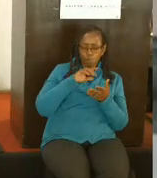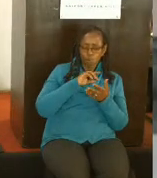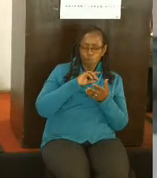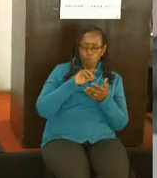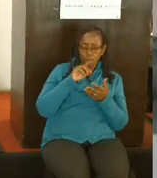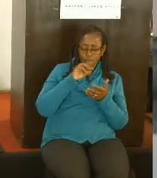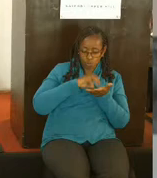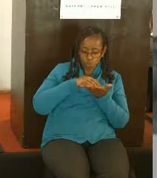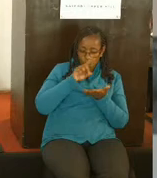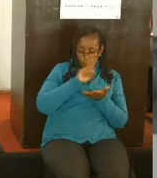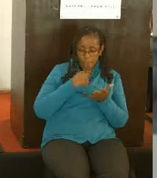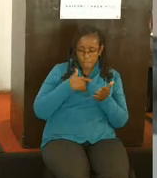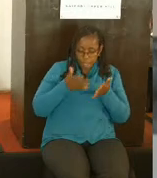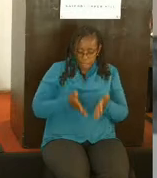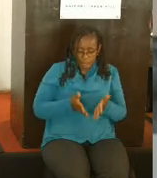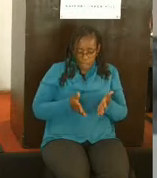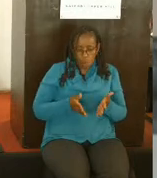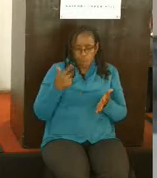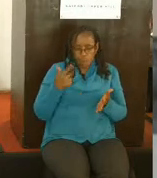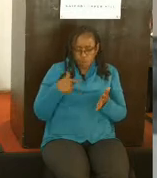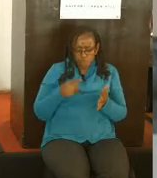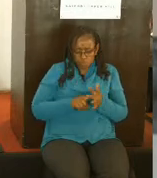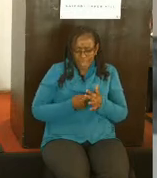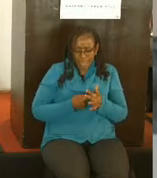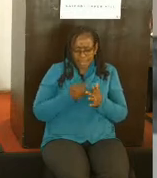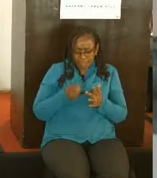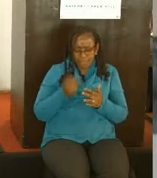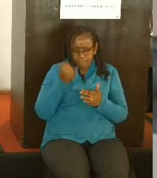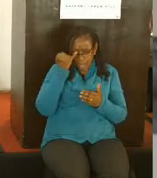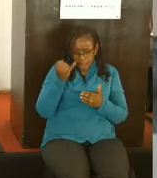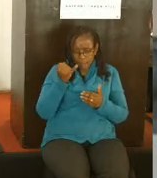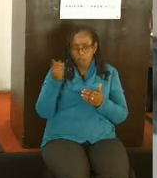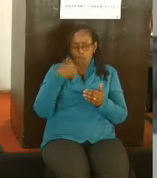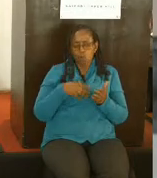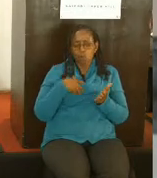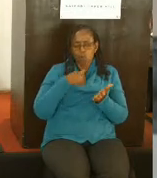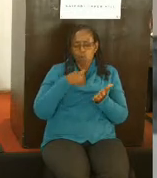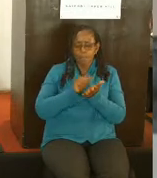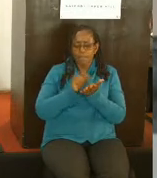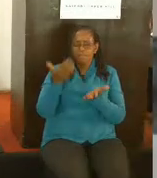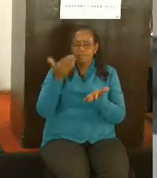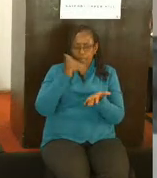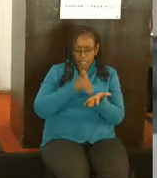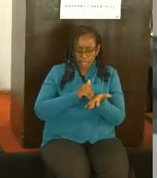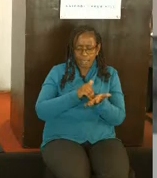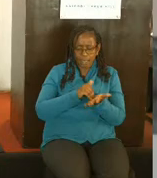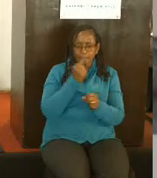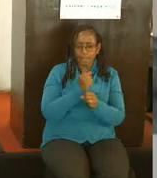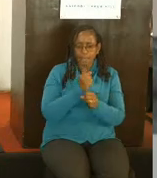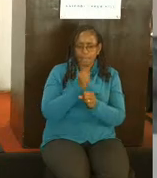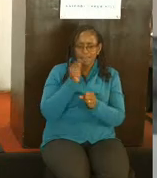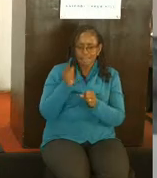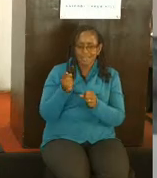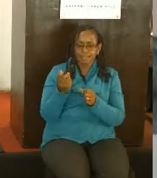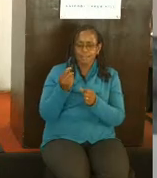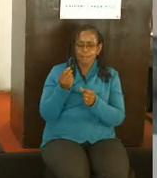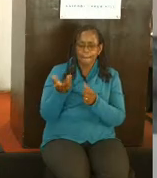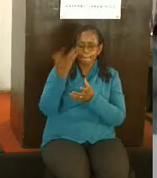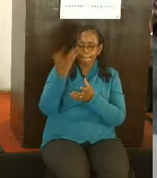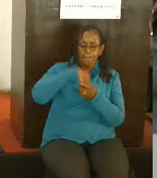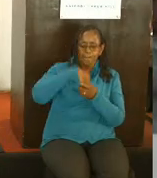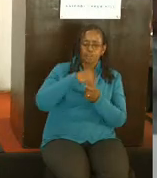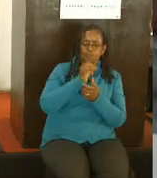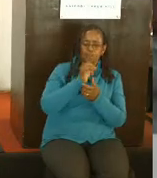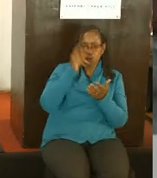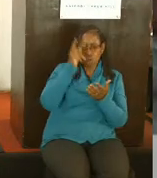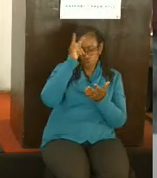that we're embarking on this journey we'll have to republish this and make it part of the knowledge